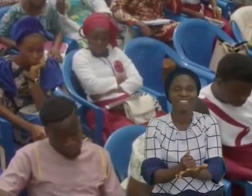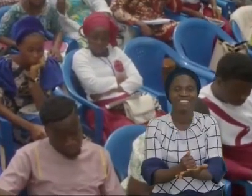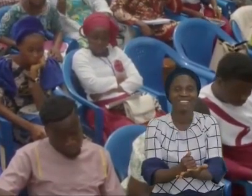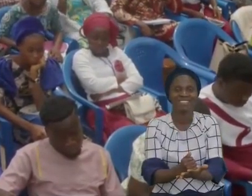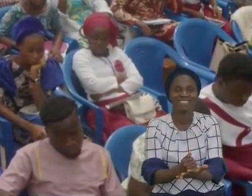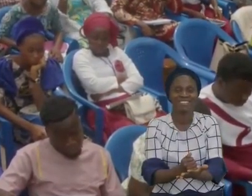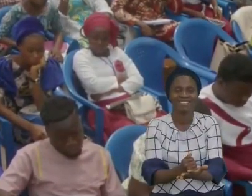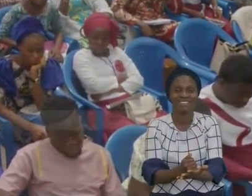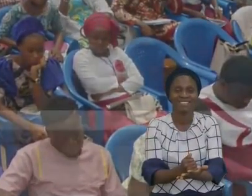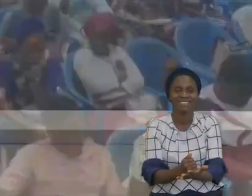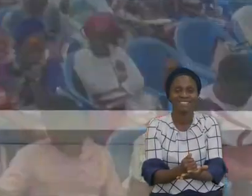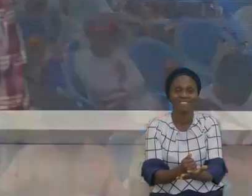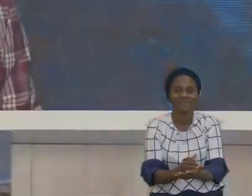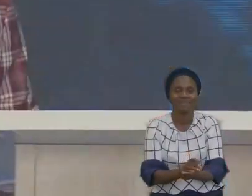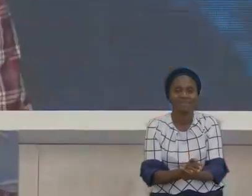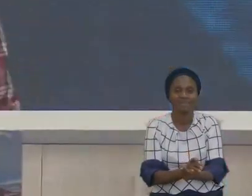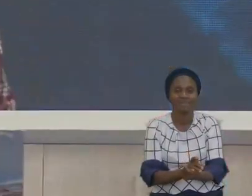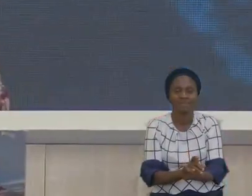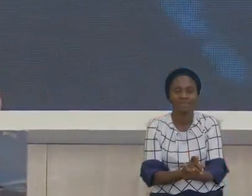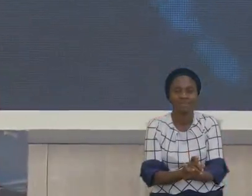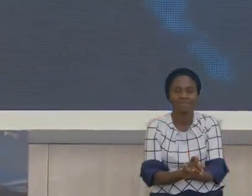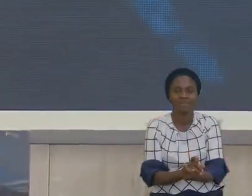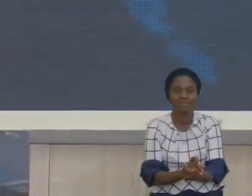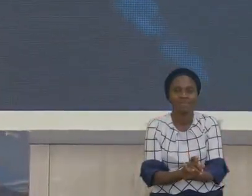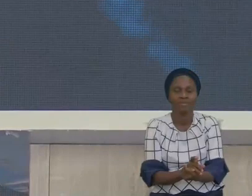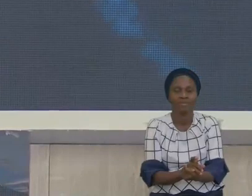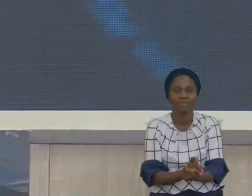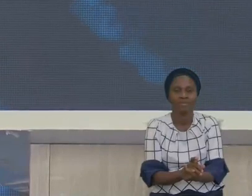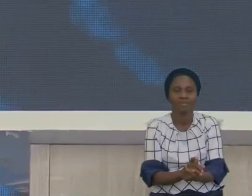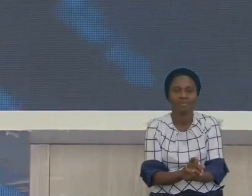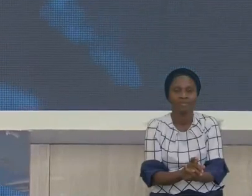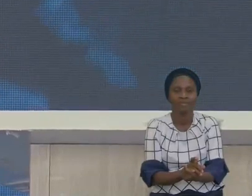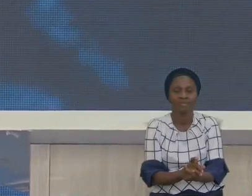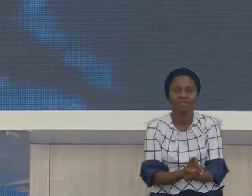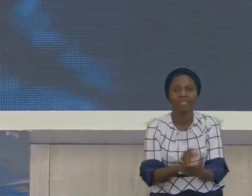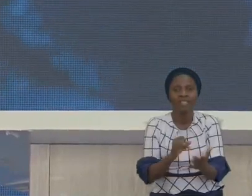It's when we have that diligence